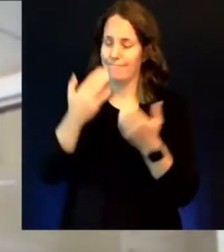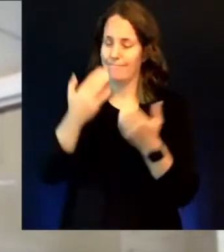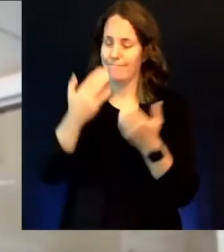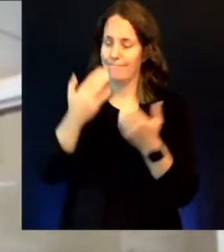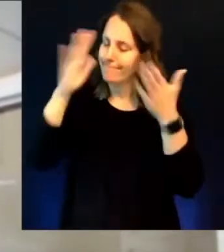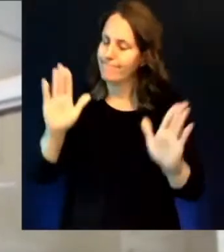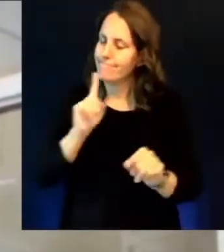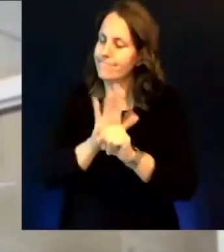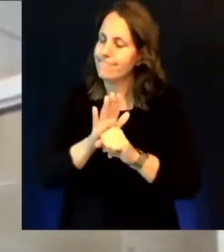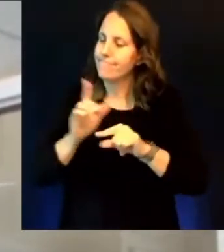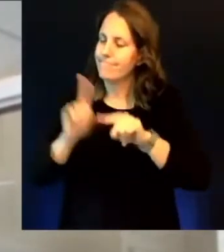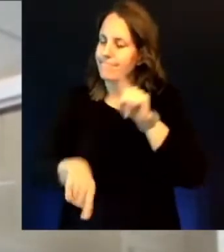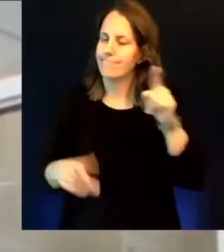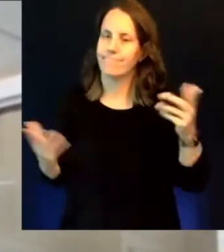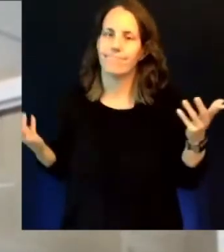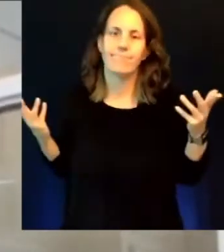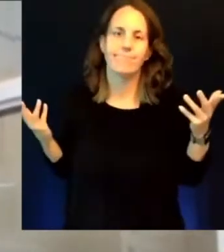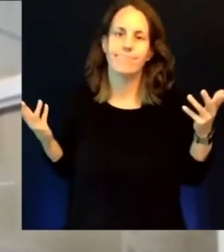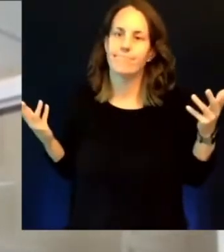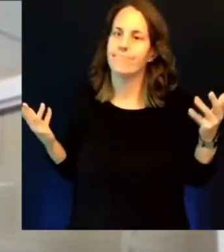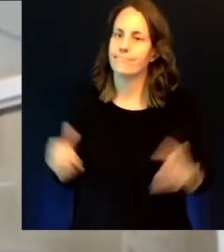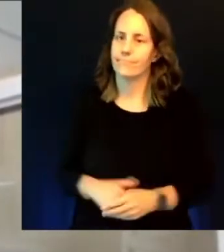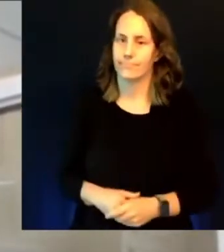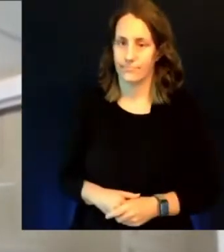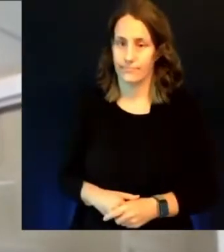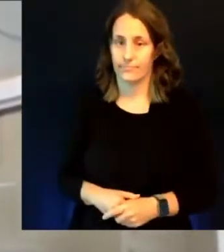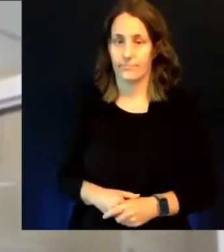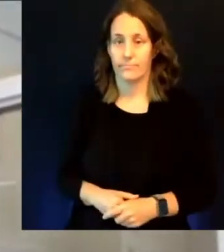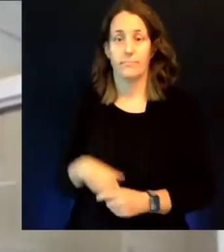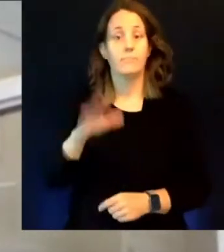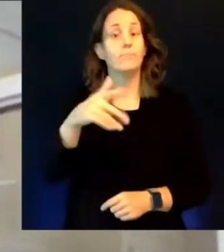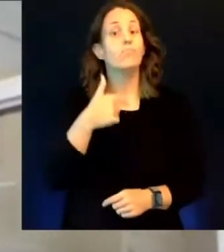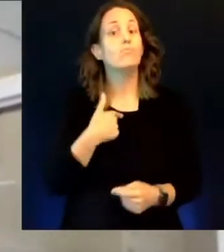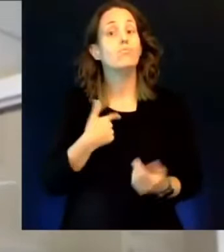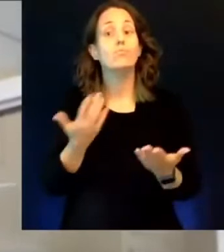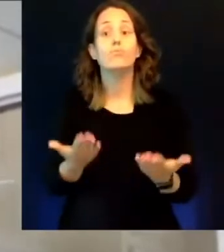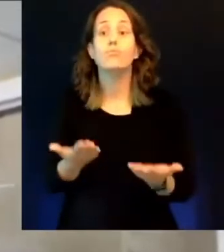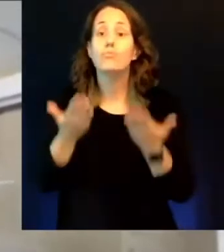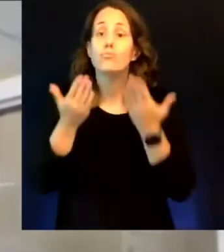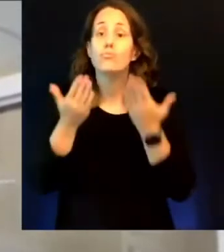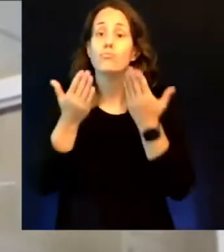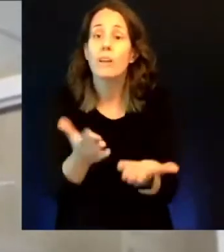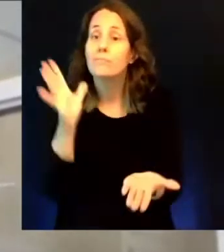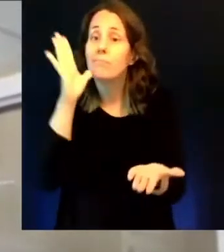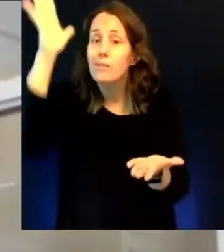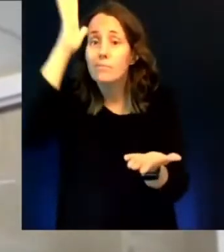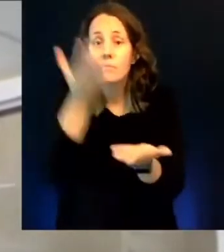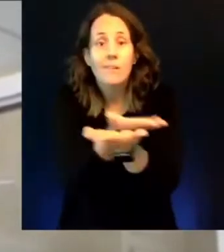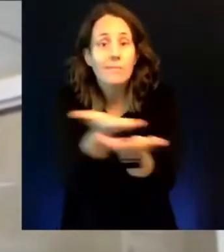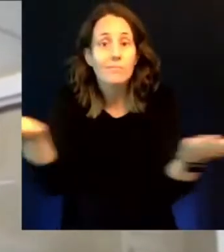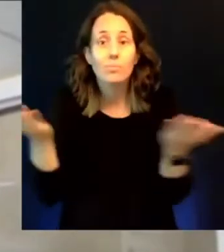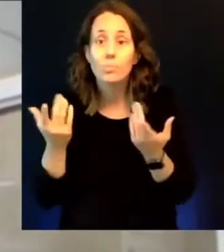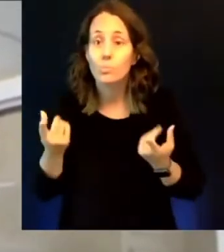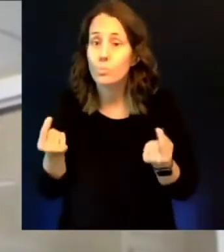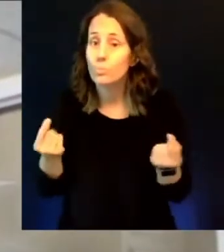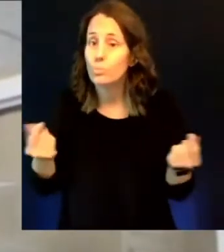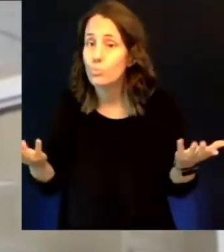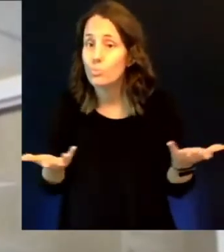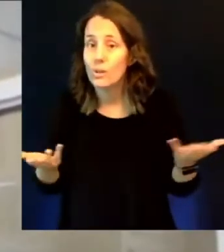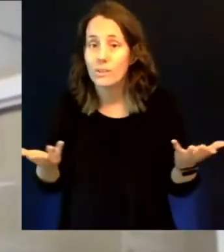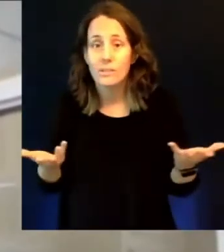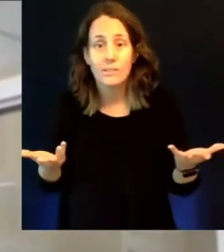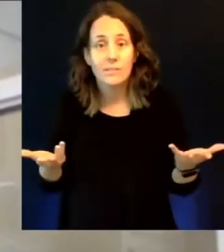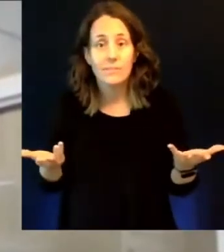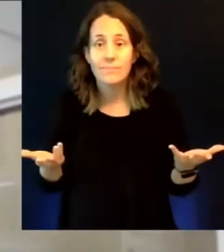my advice would be to parents who are concerned, well, the first is, I think we need to reiterate our advice,